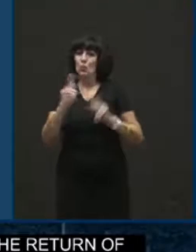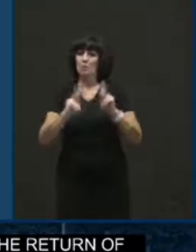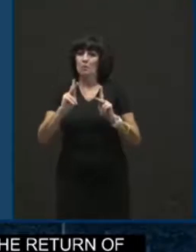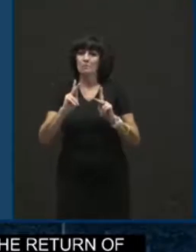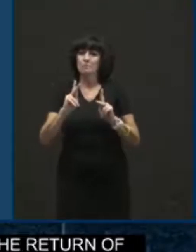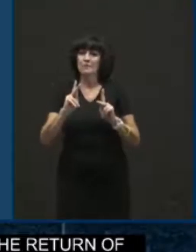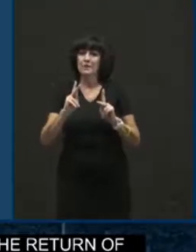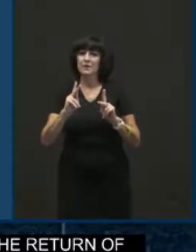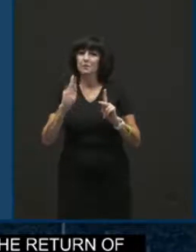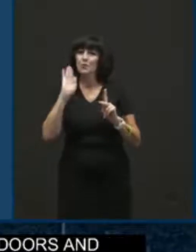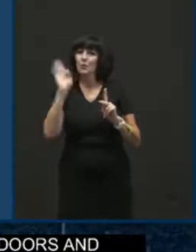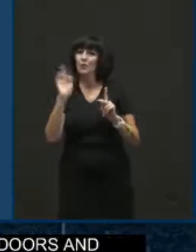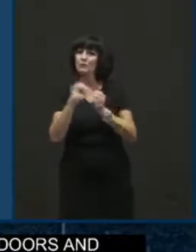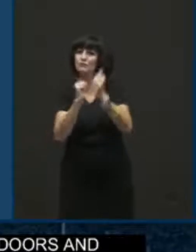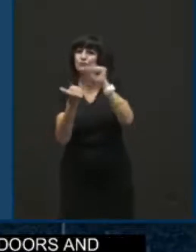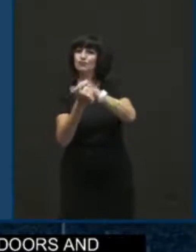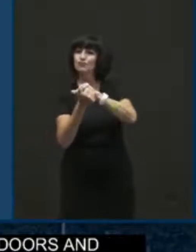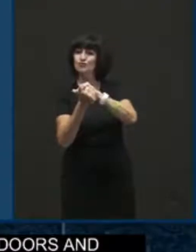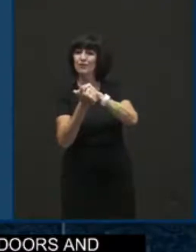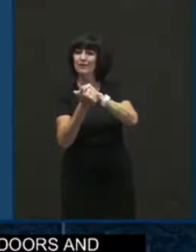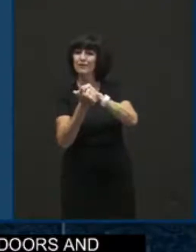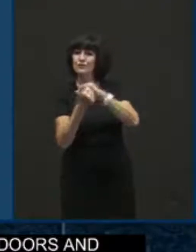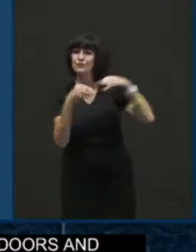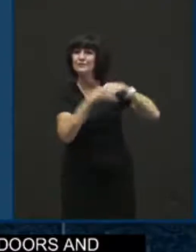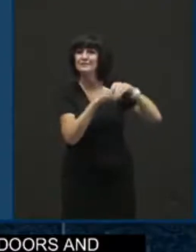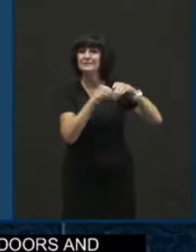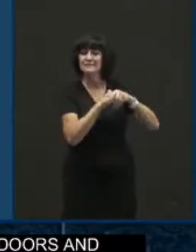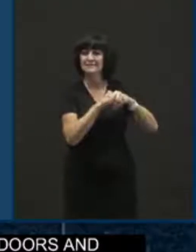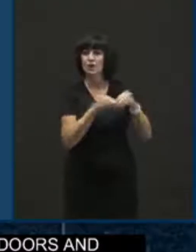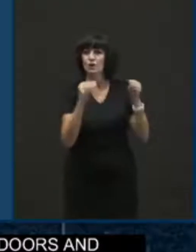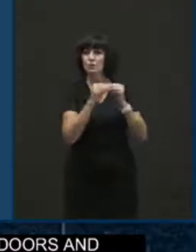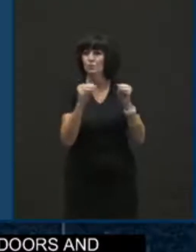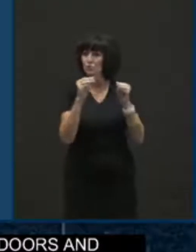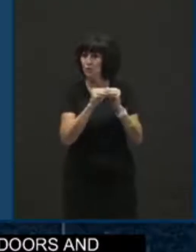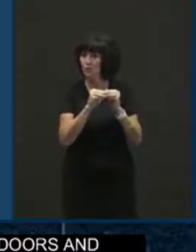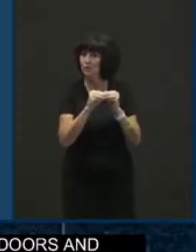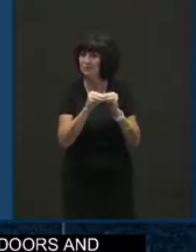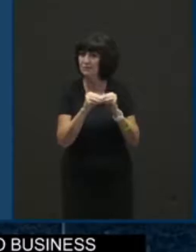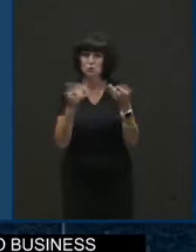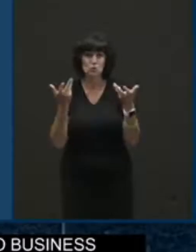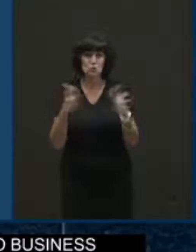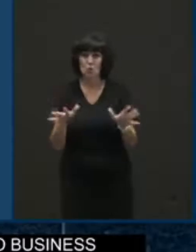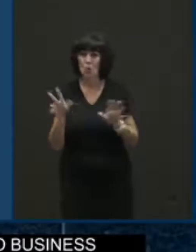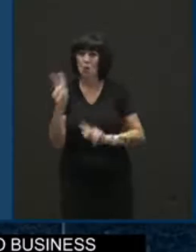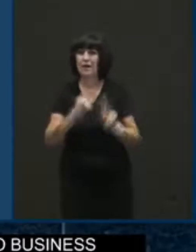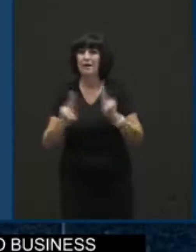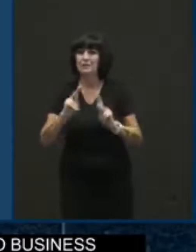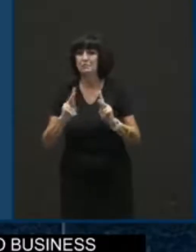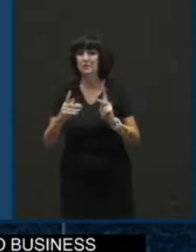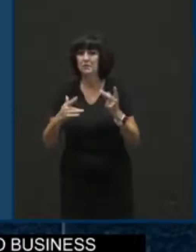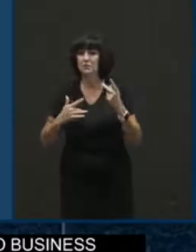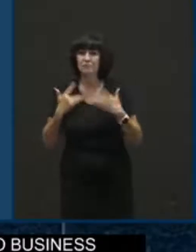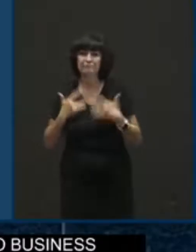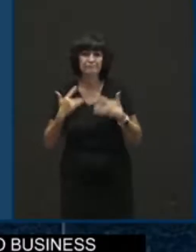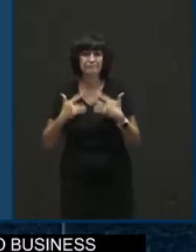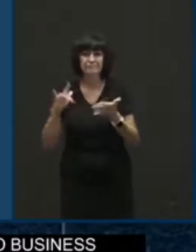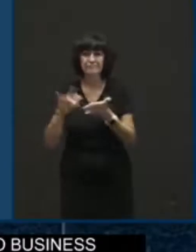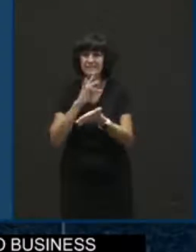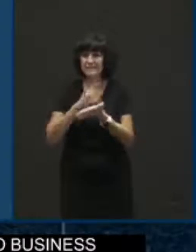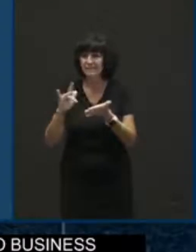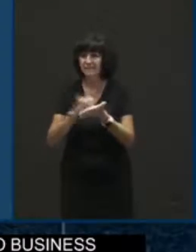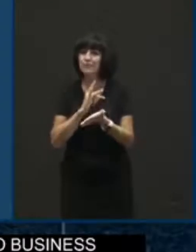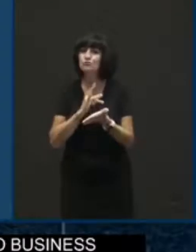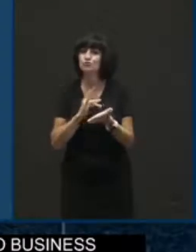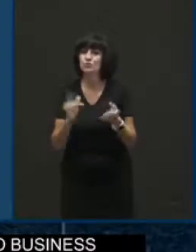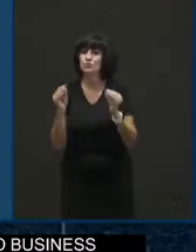to, again, push those infection rates down so that we can reopen those businesses a little bit more